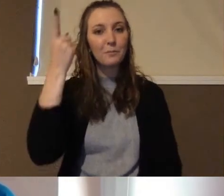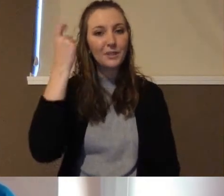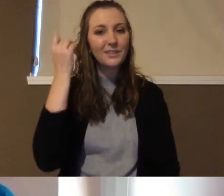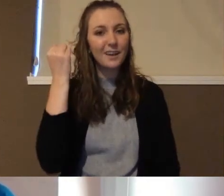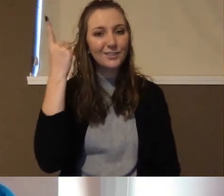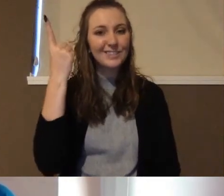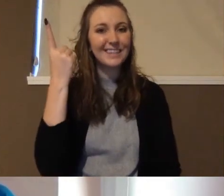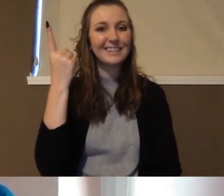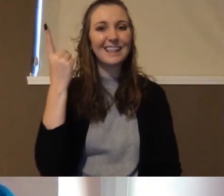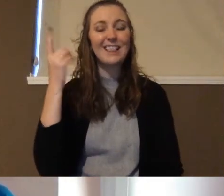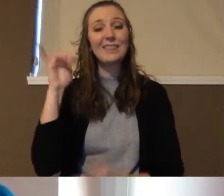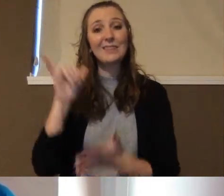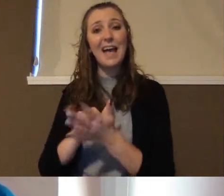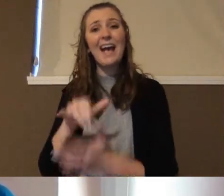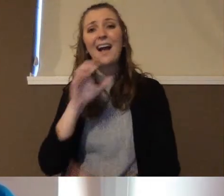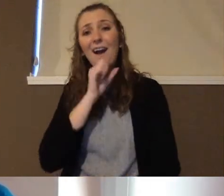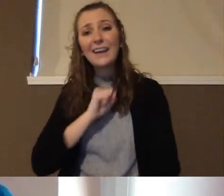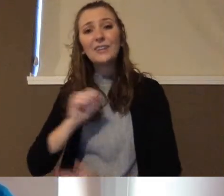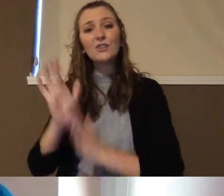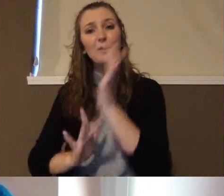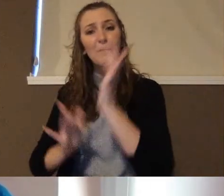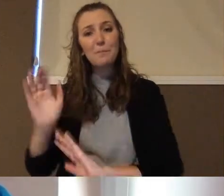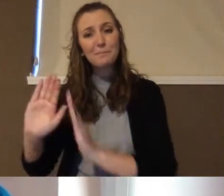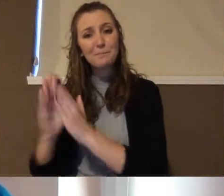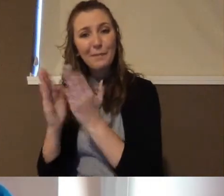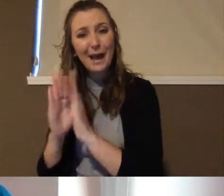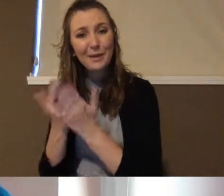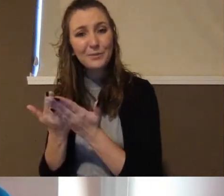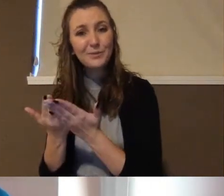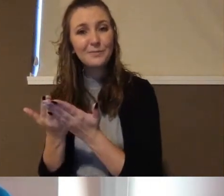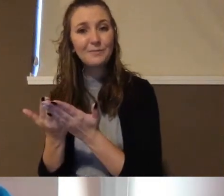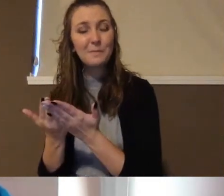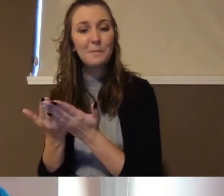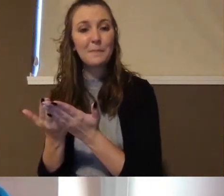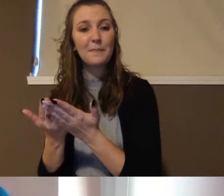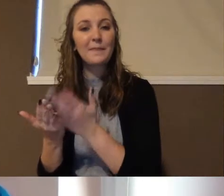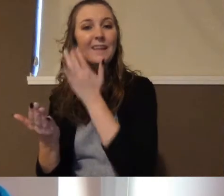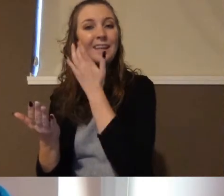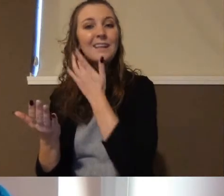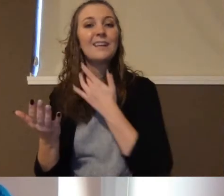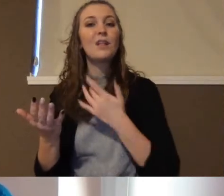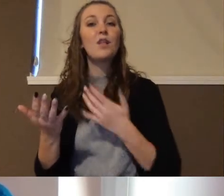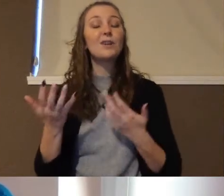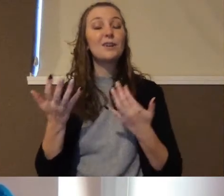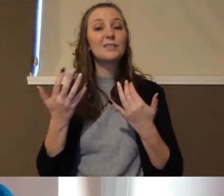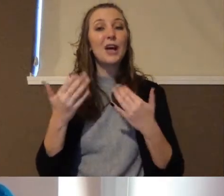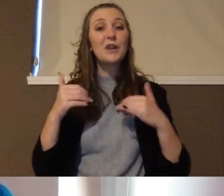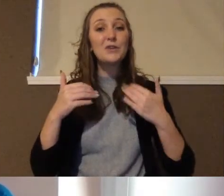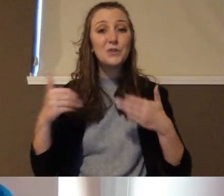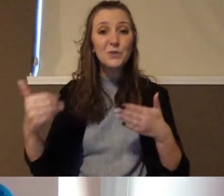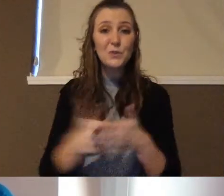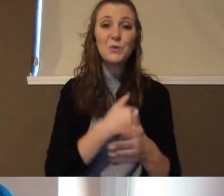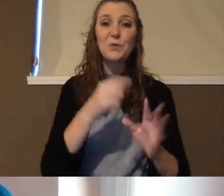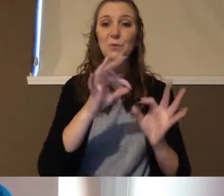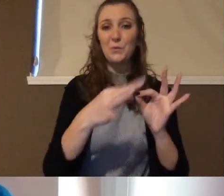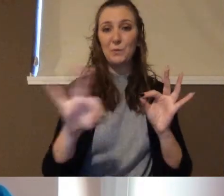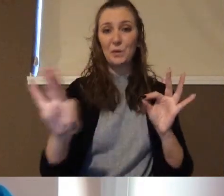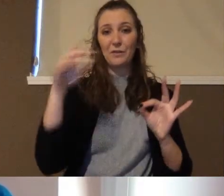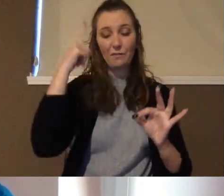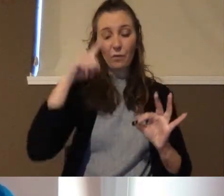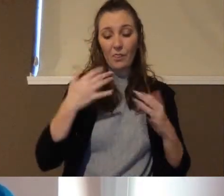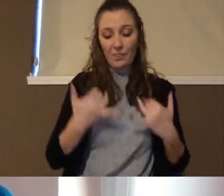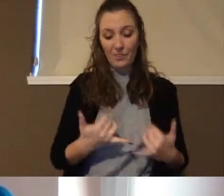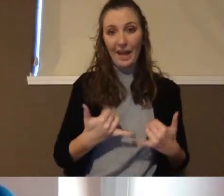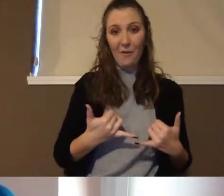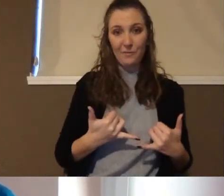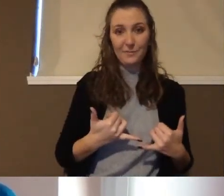am in their midst." Because out of that ancient word, the living Spirit of